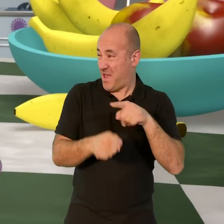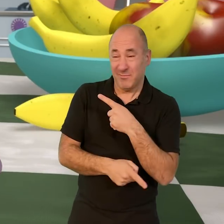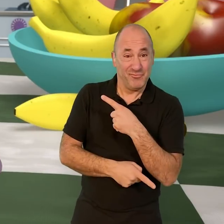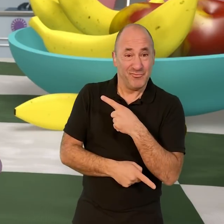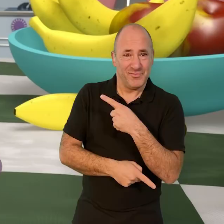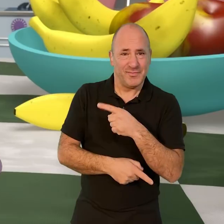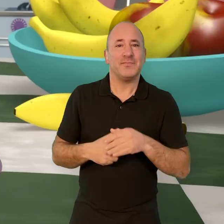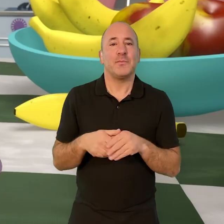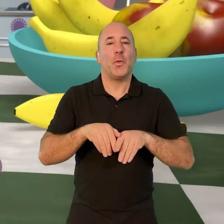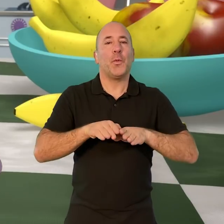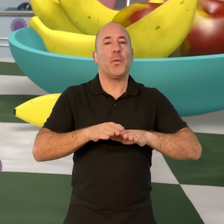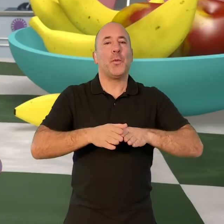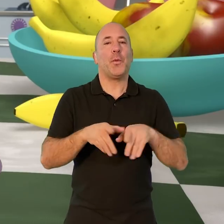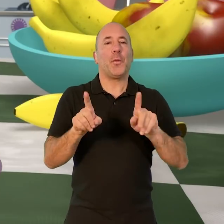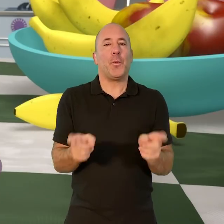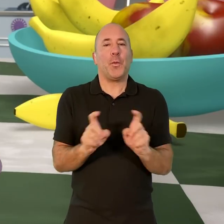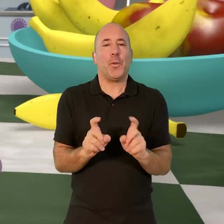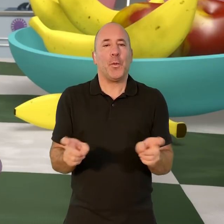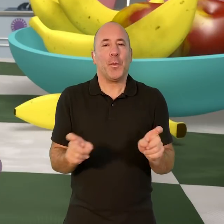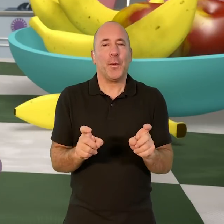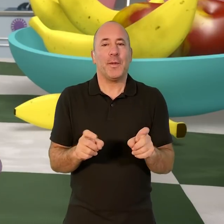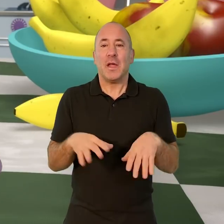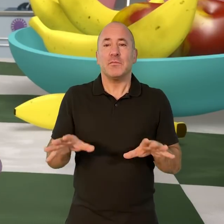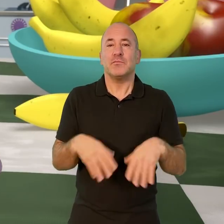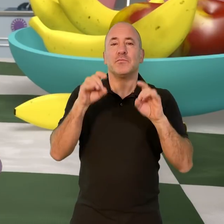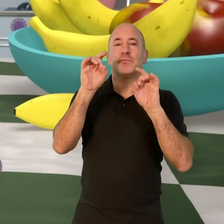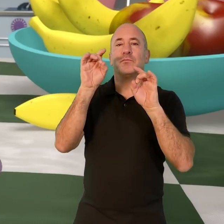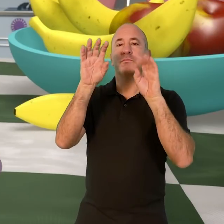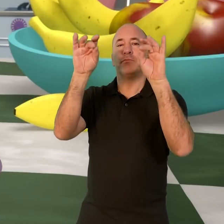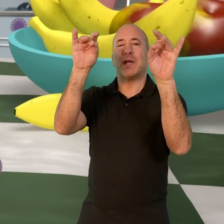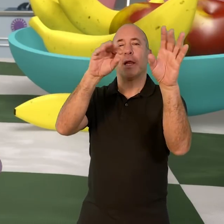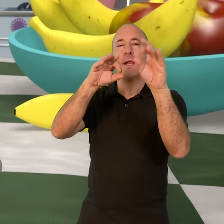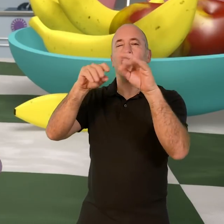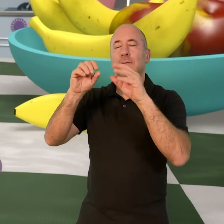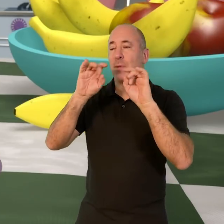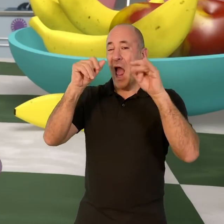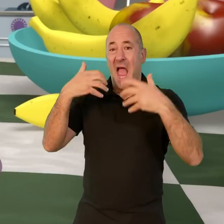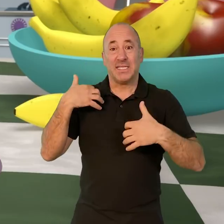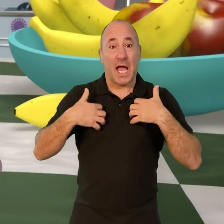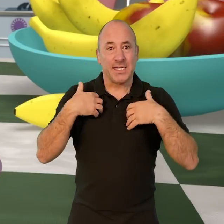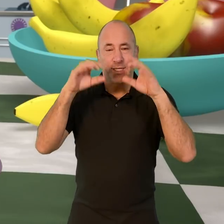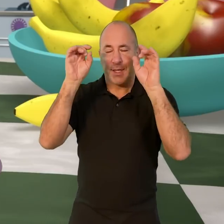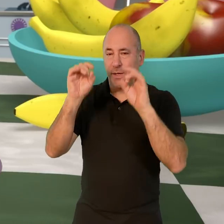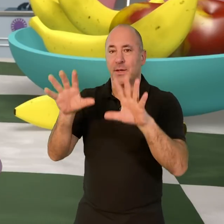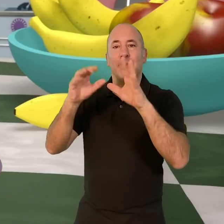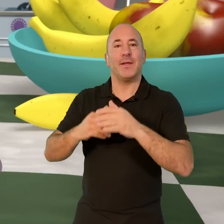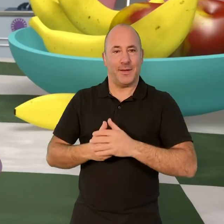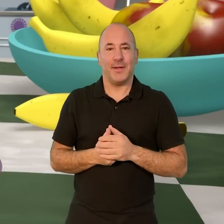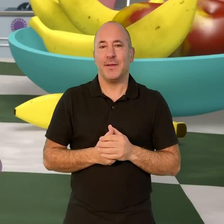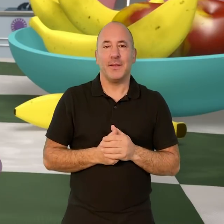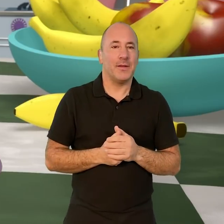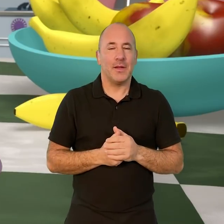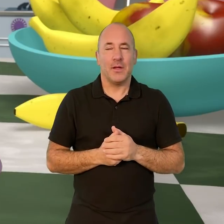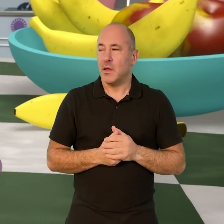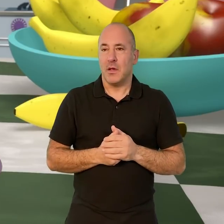She flutters her butterfly wings and then she sprinkles Betsy with something very sparkly